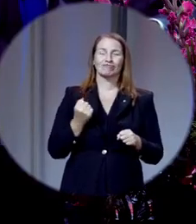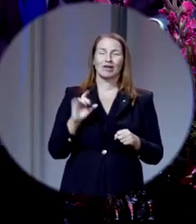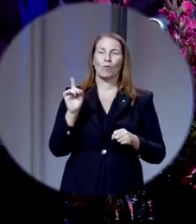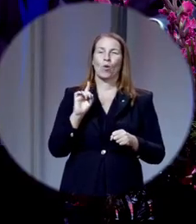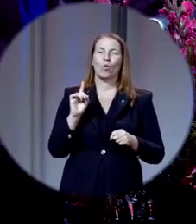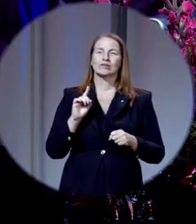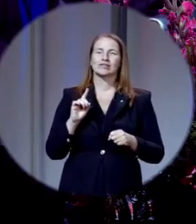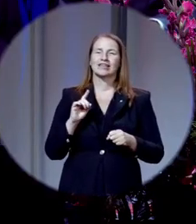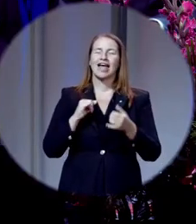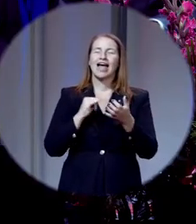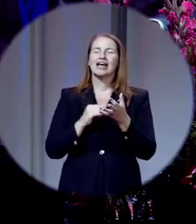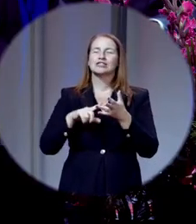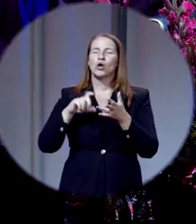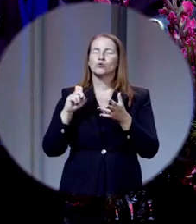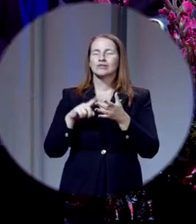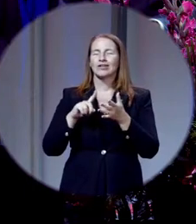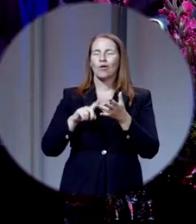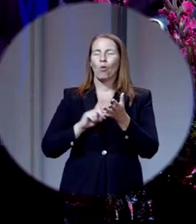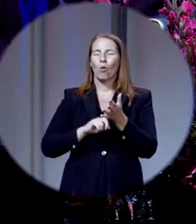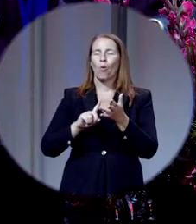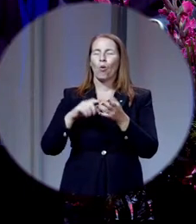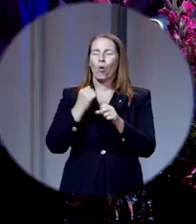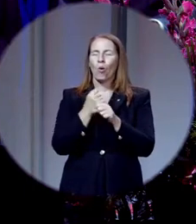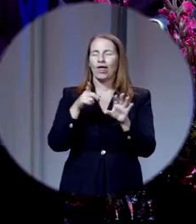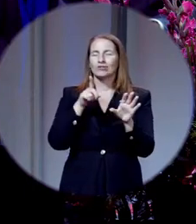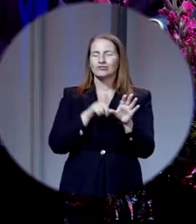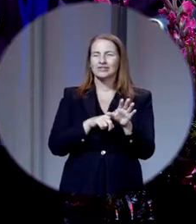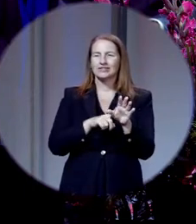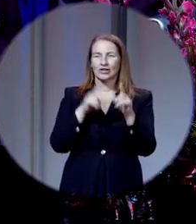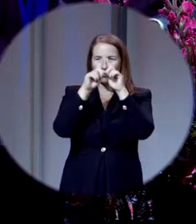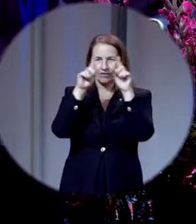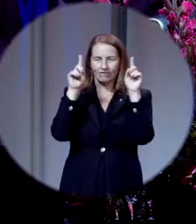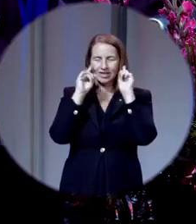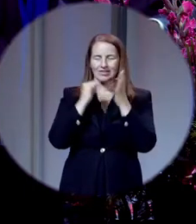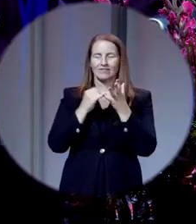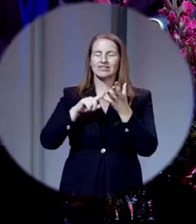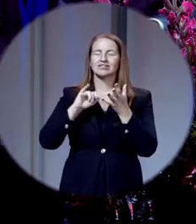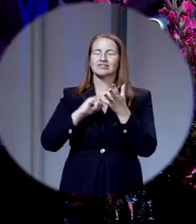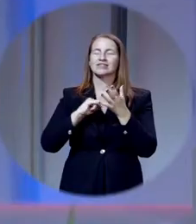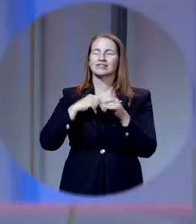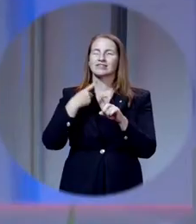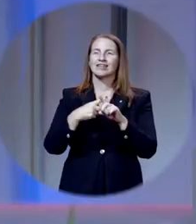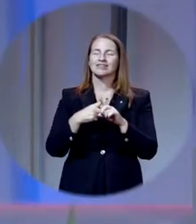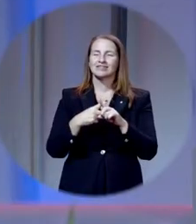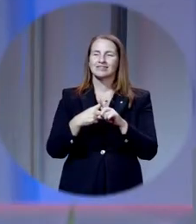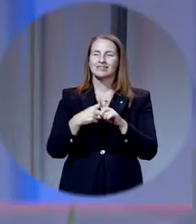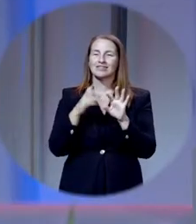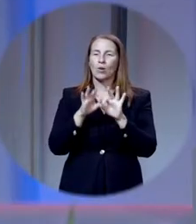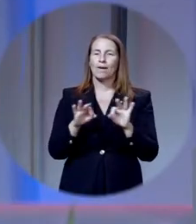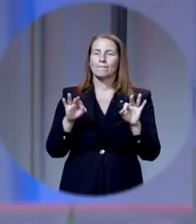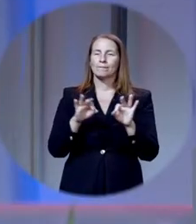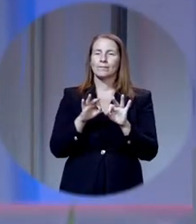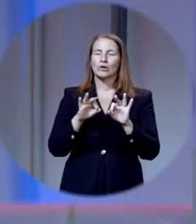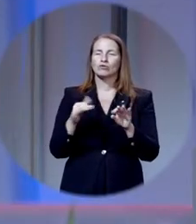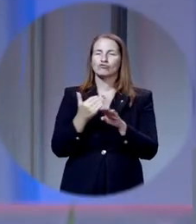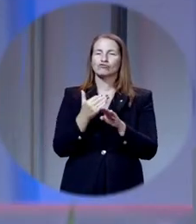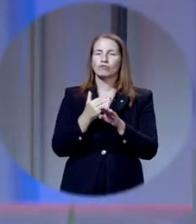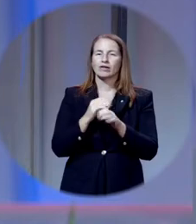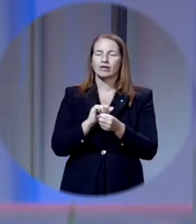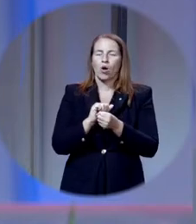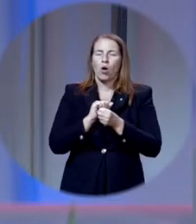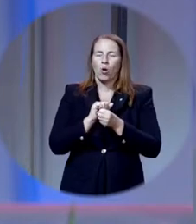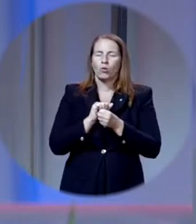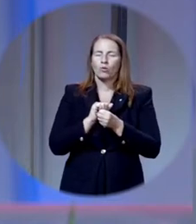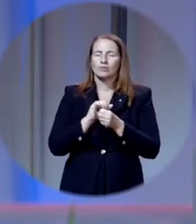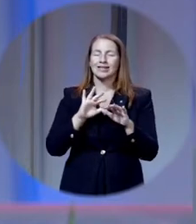University of Sussex, during which time she put a musical performance career on hold. Then, for 10 years, she was a